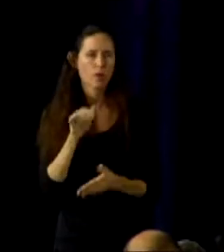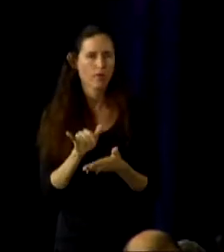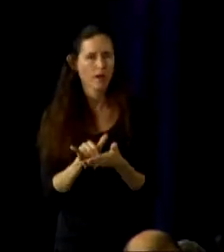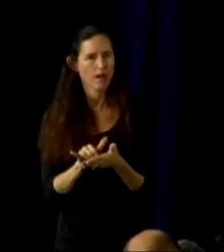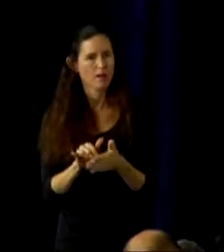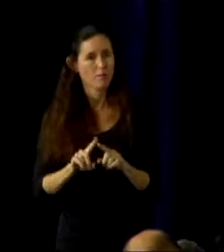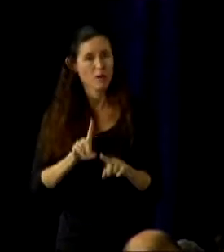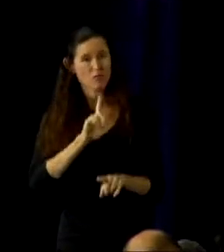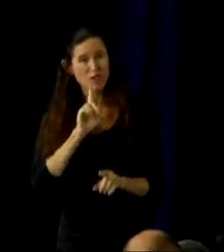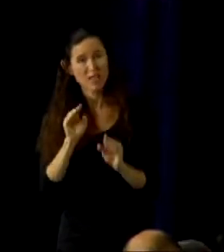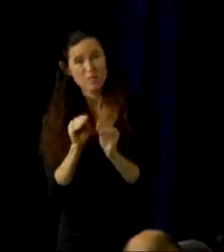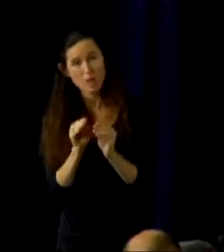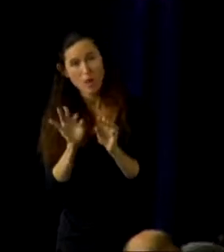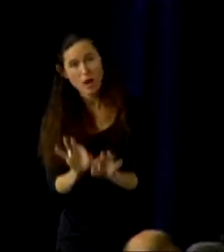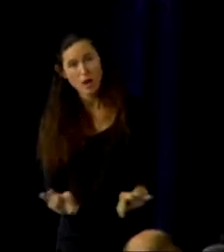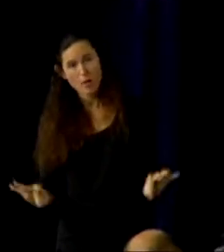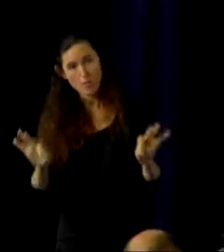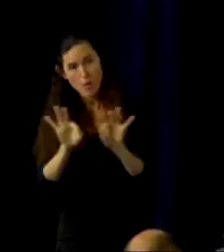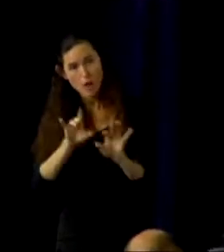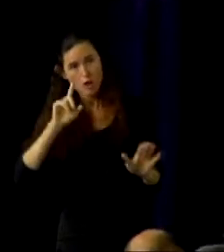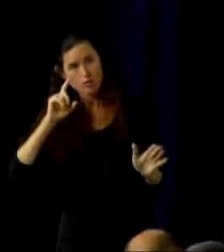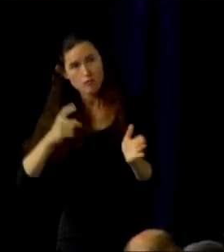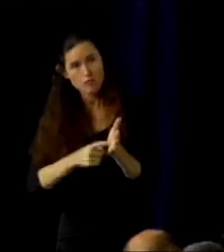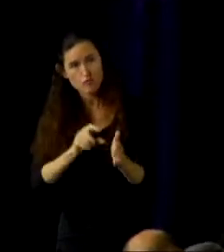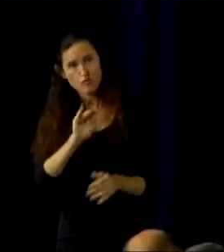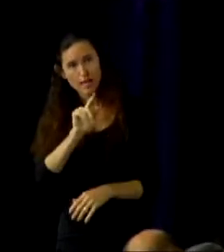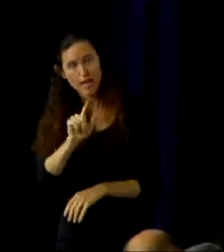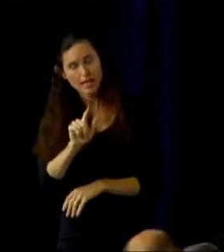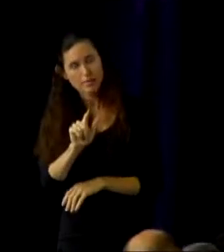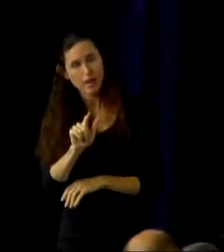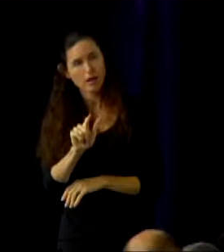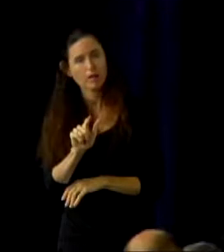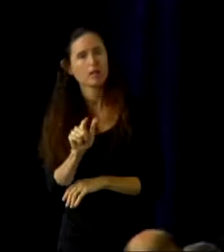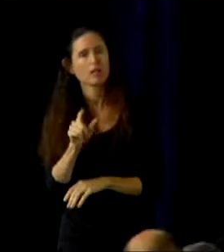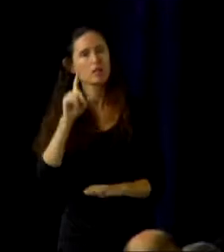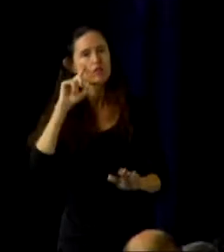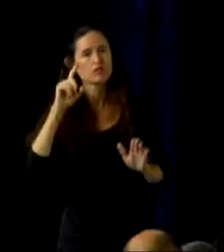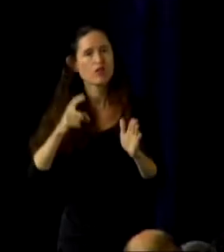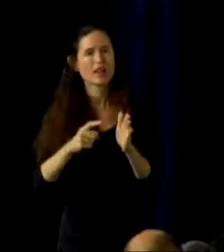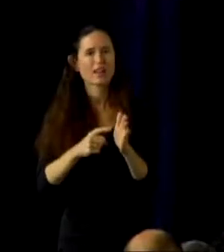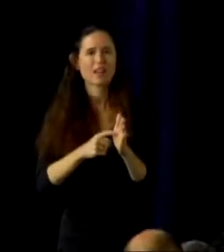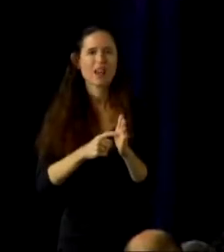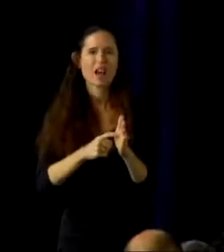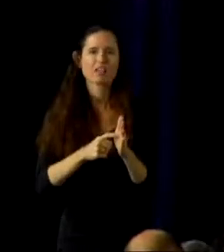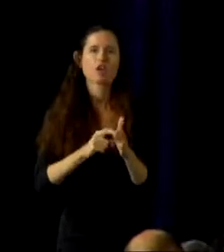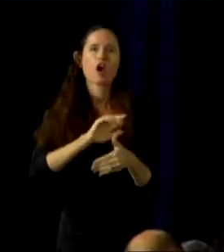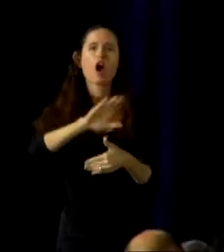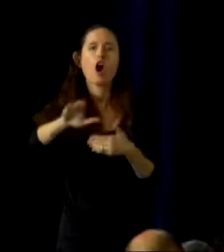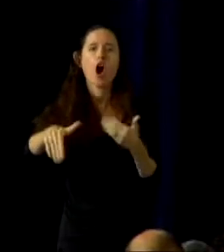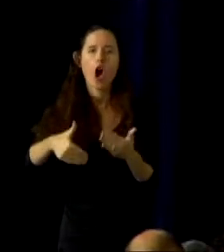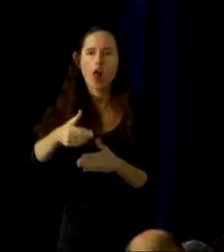But really, more than importantly than recognizing Michael per se, recognize all of you and thank you.